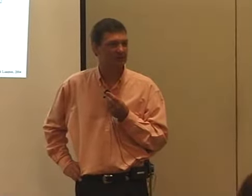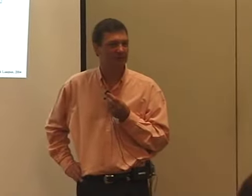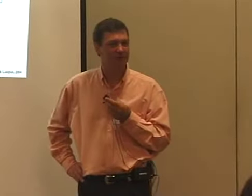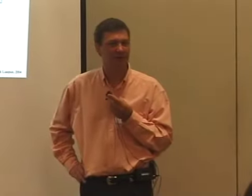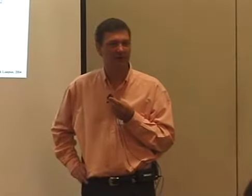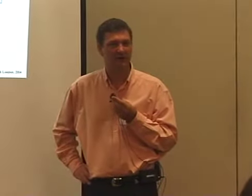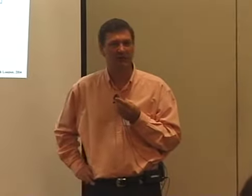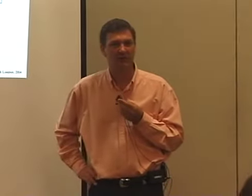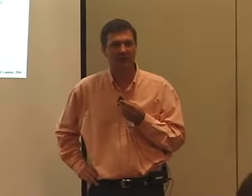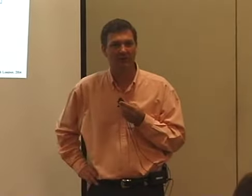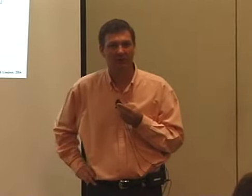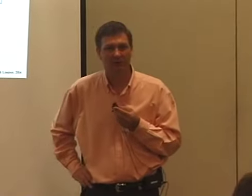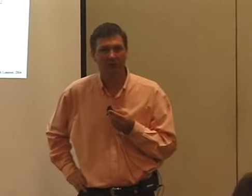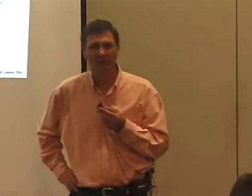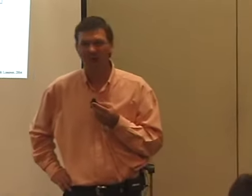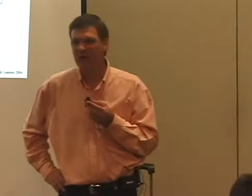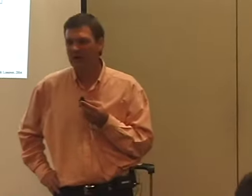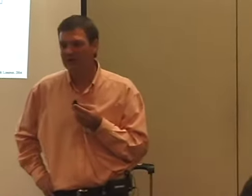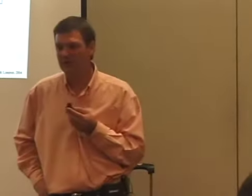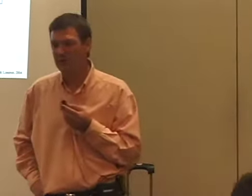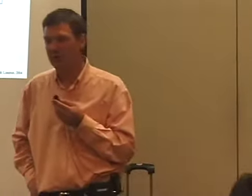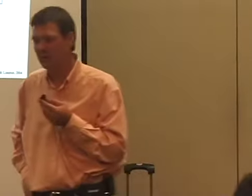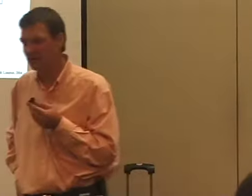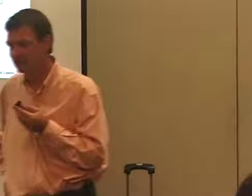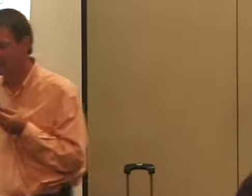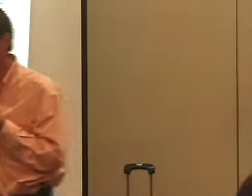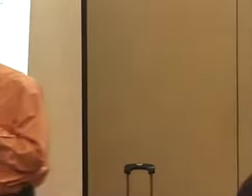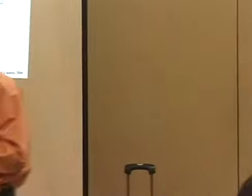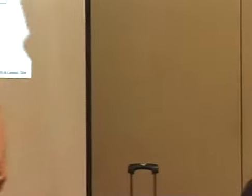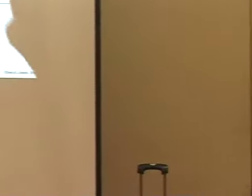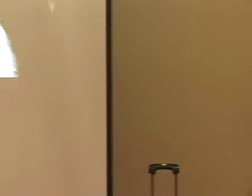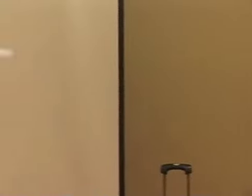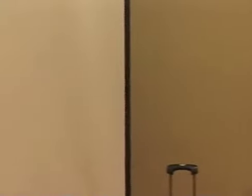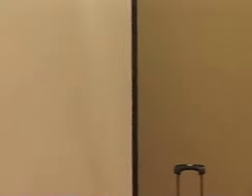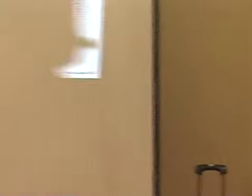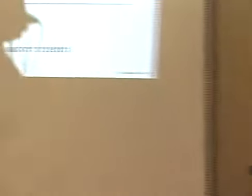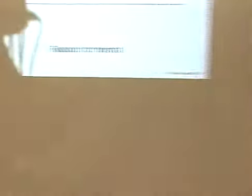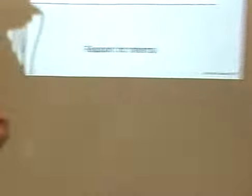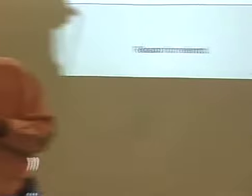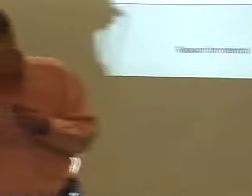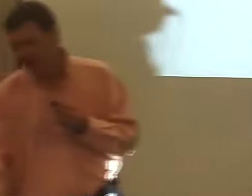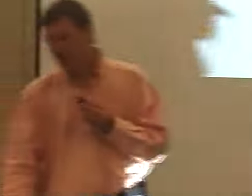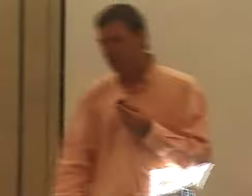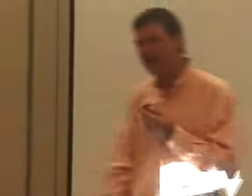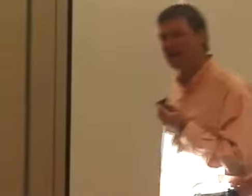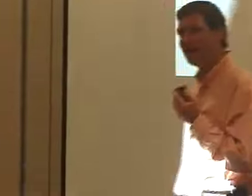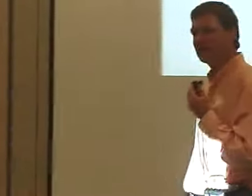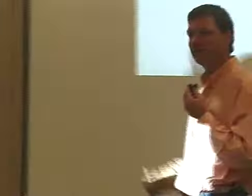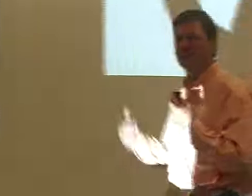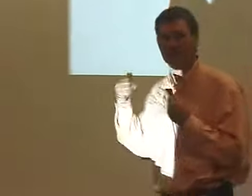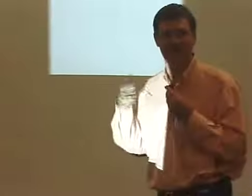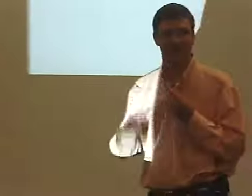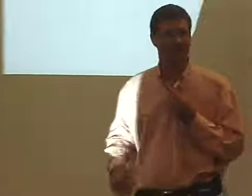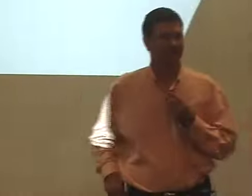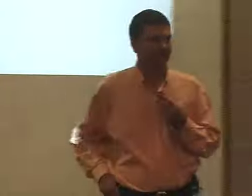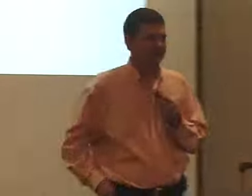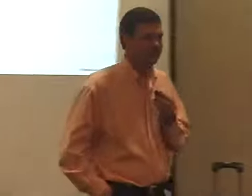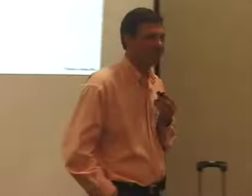noises? What's in it for him? Well, why would he want to keep doing that all the time? You probably can already answer this